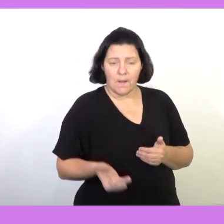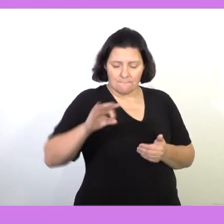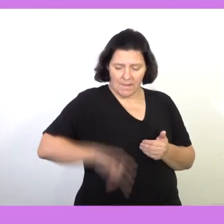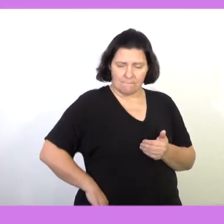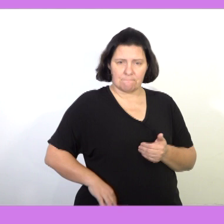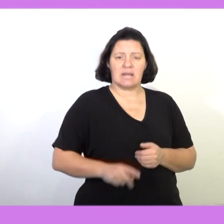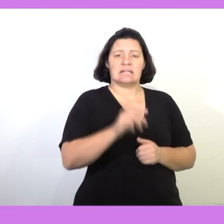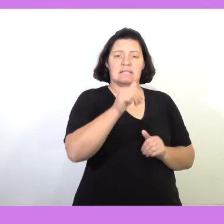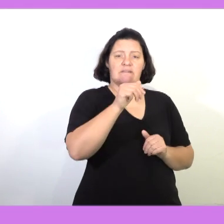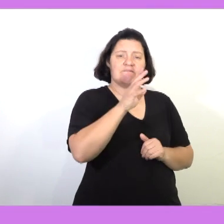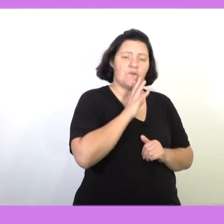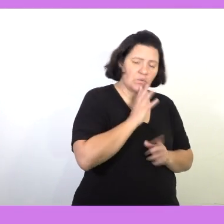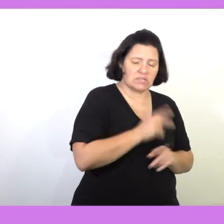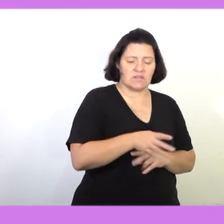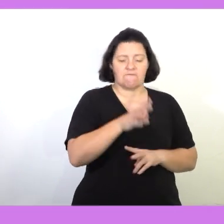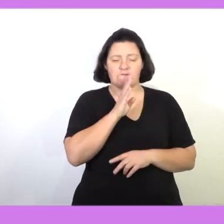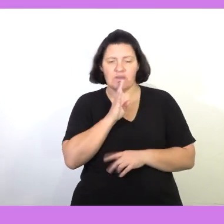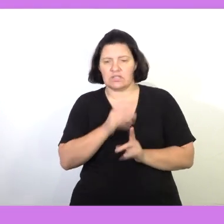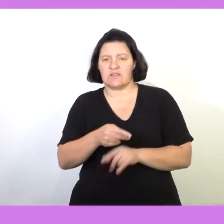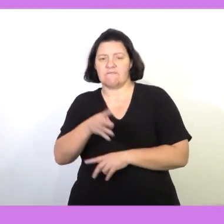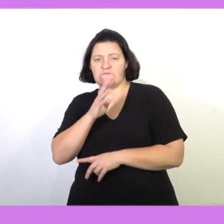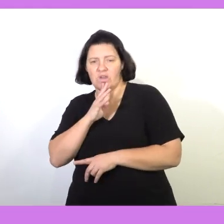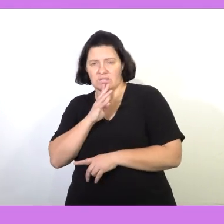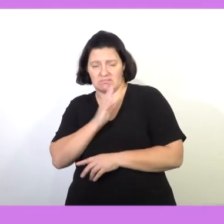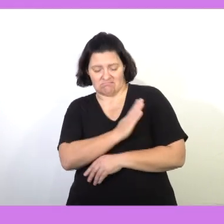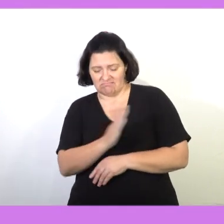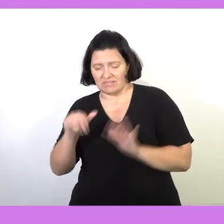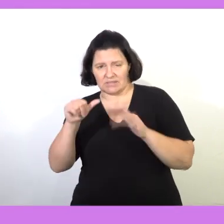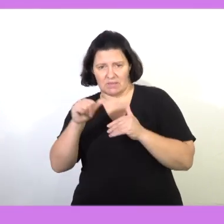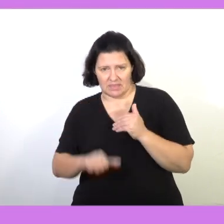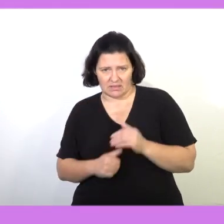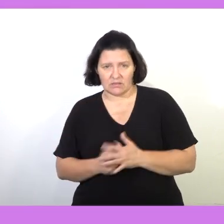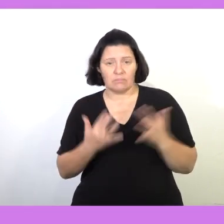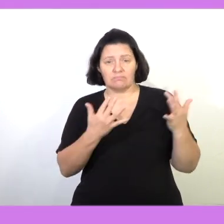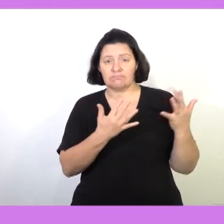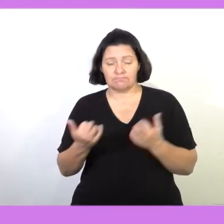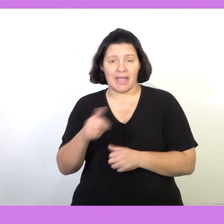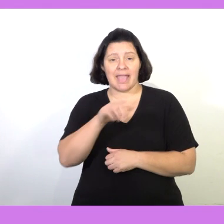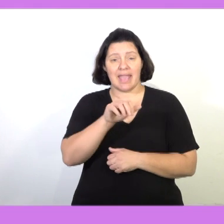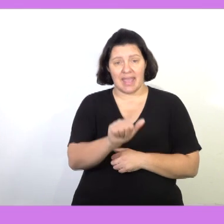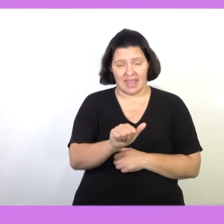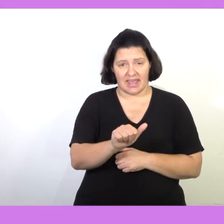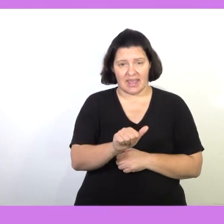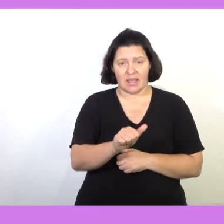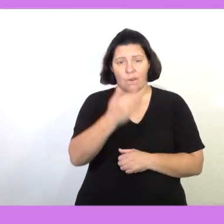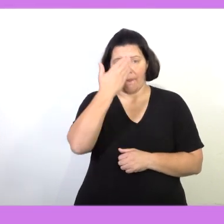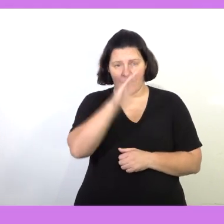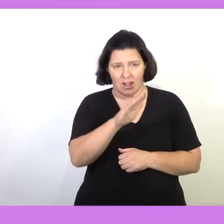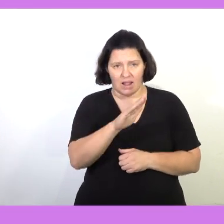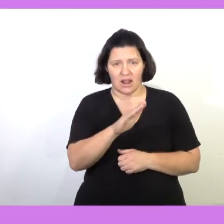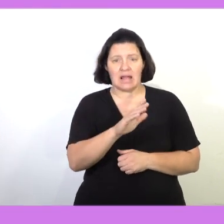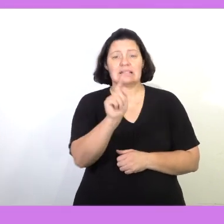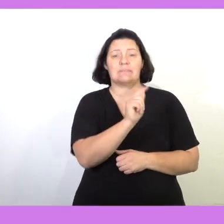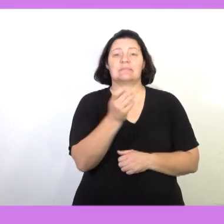months, Tshepi will be paid 4,000 rand. So if you want to calculate the value of A, we know